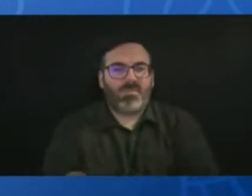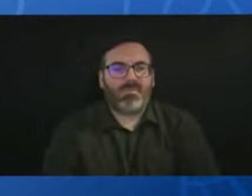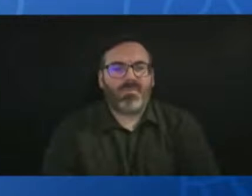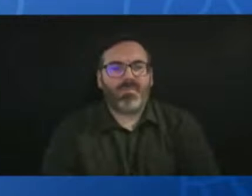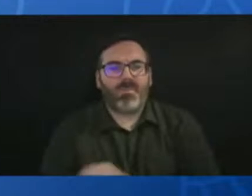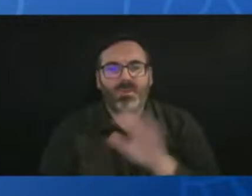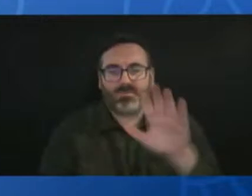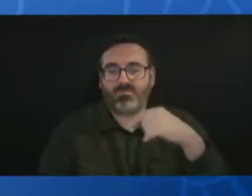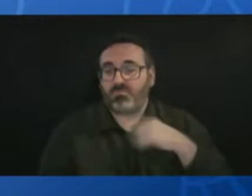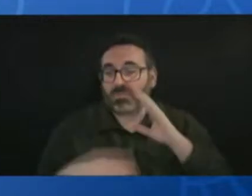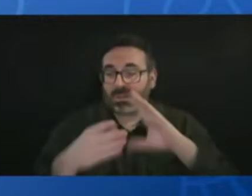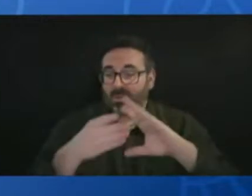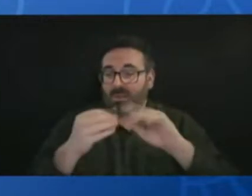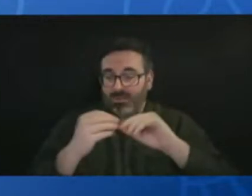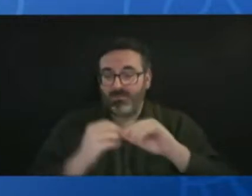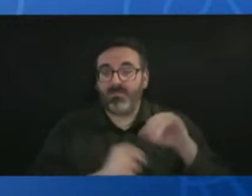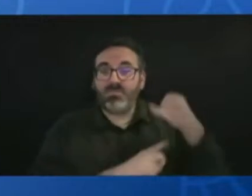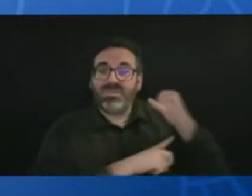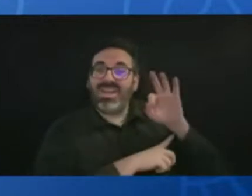files.